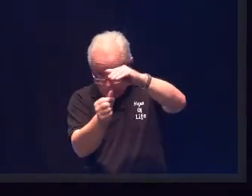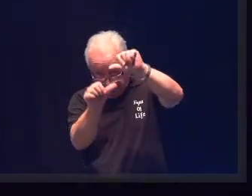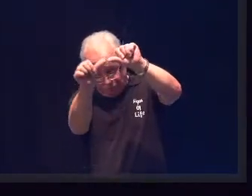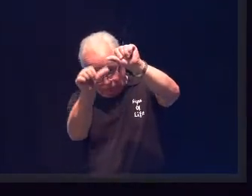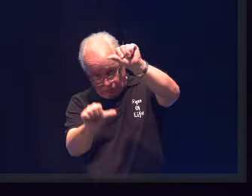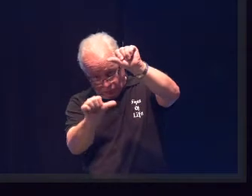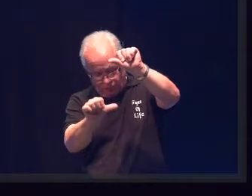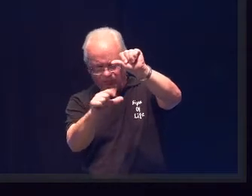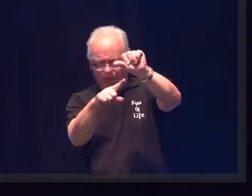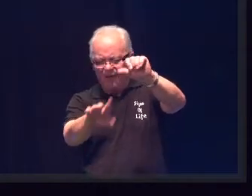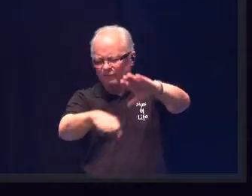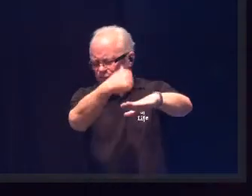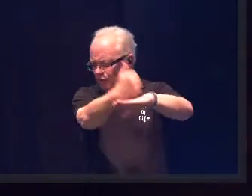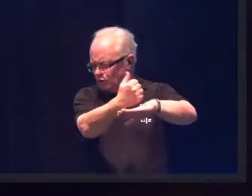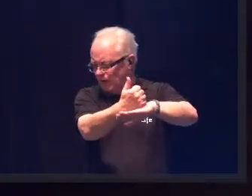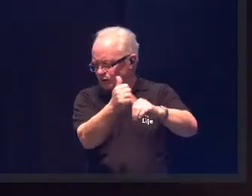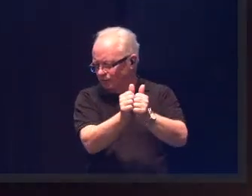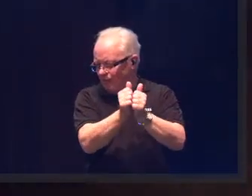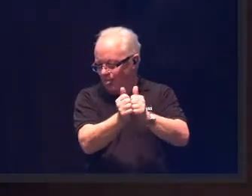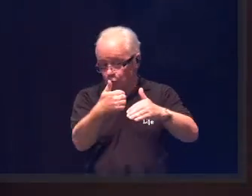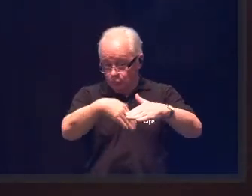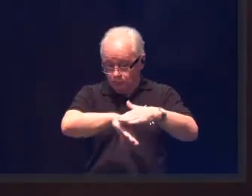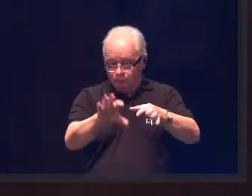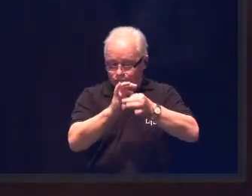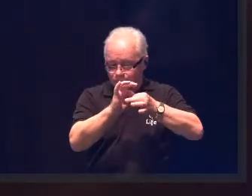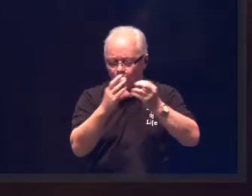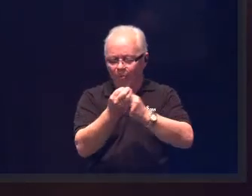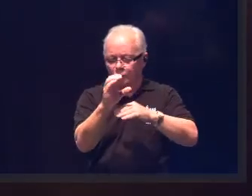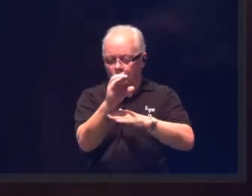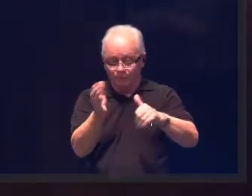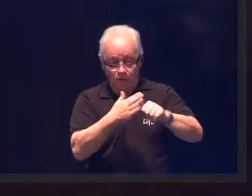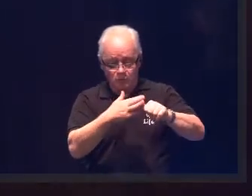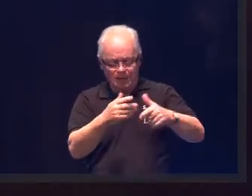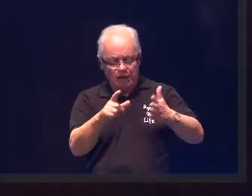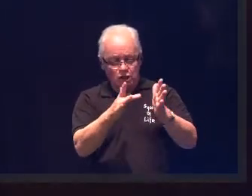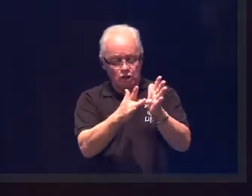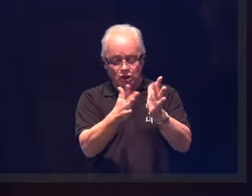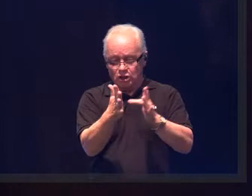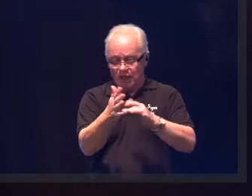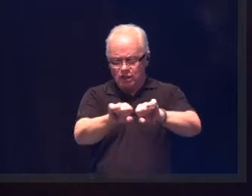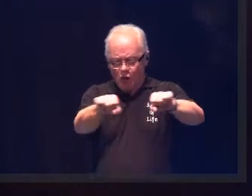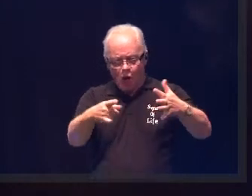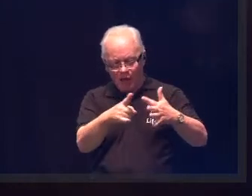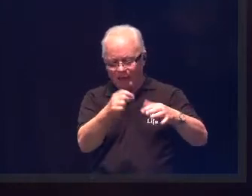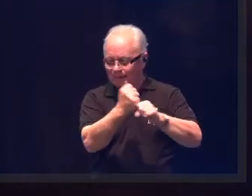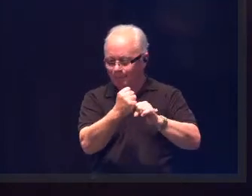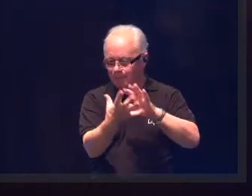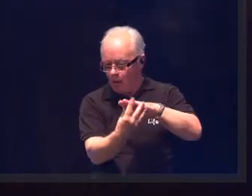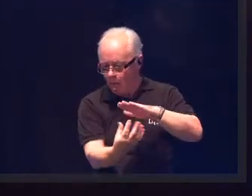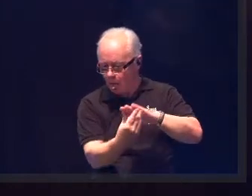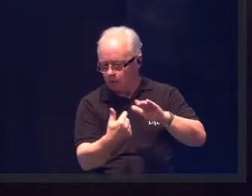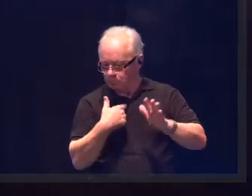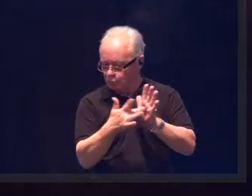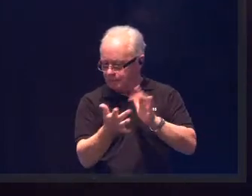are core and foundational to the church that we're trying to build here. First one, Jesus is our example. Then we looked at